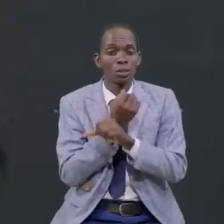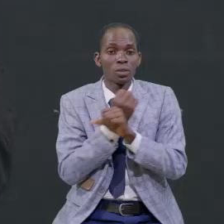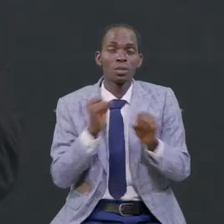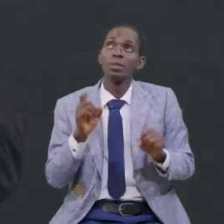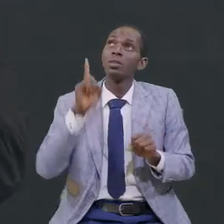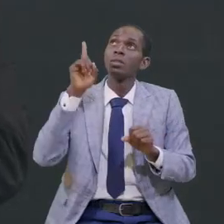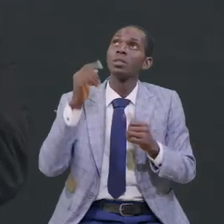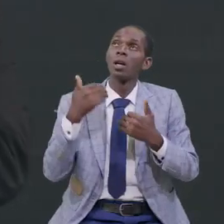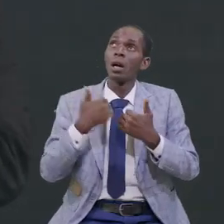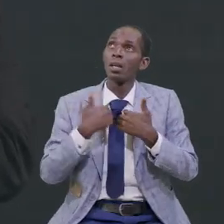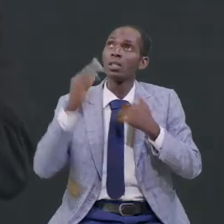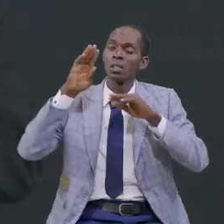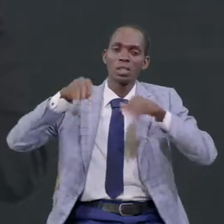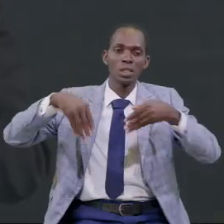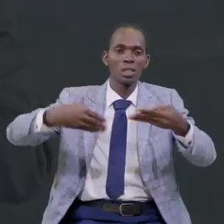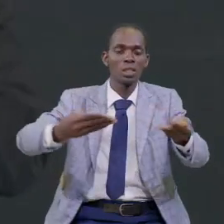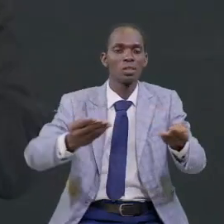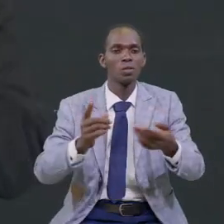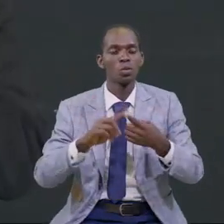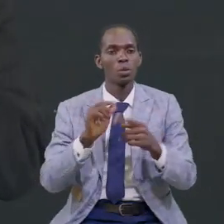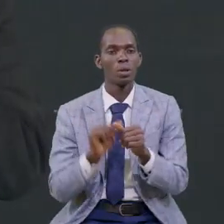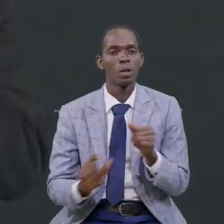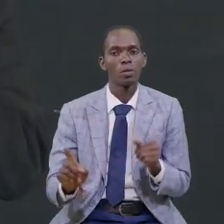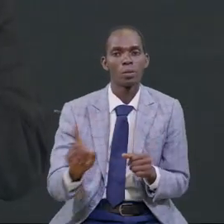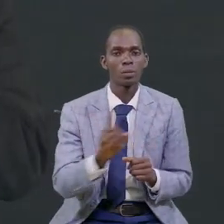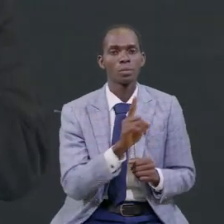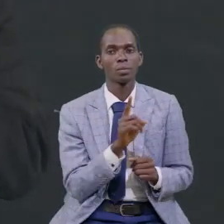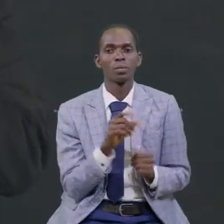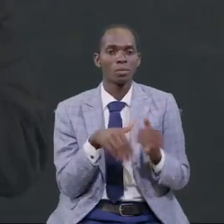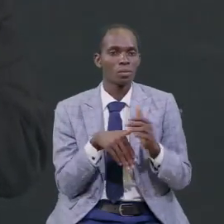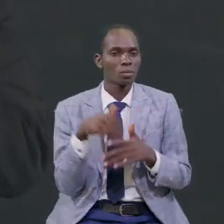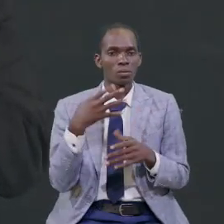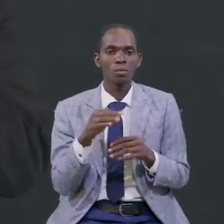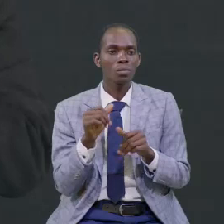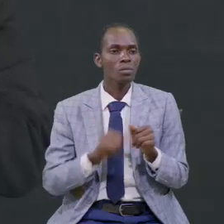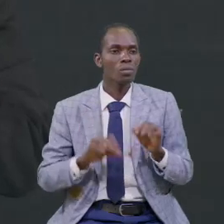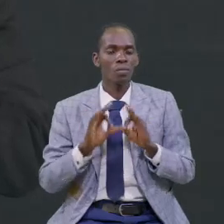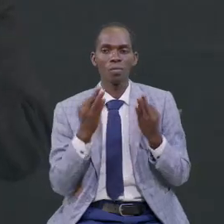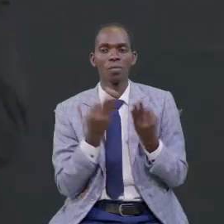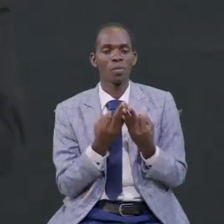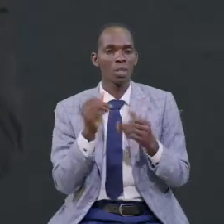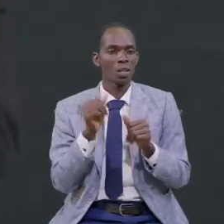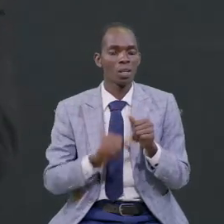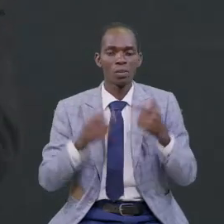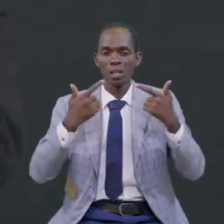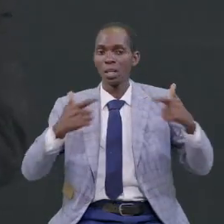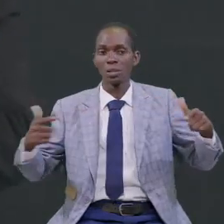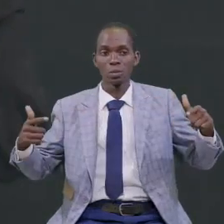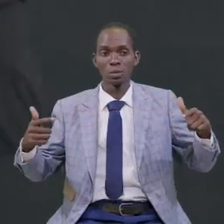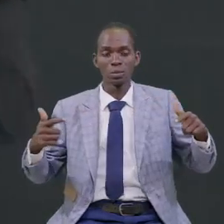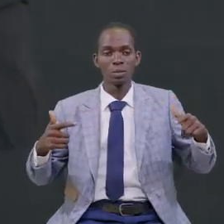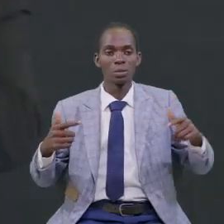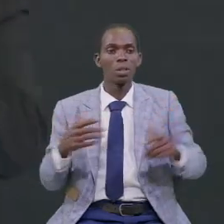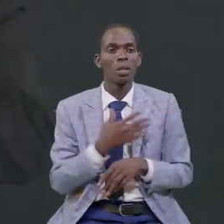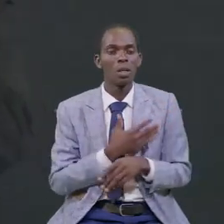is for everyone out of every kindred, every tongue, every language, and